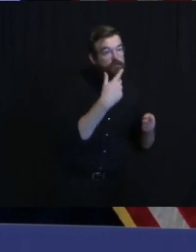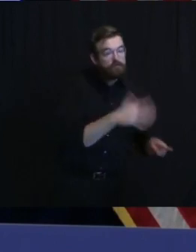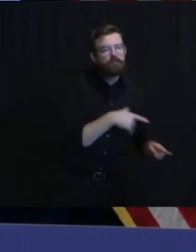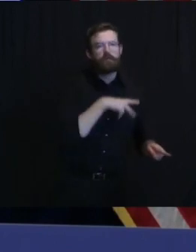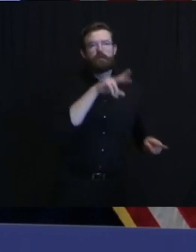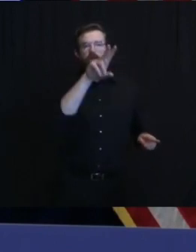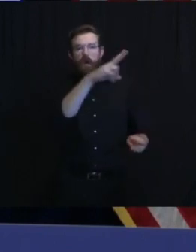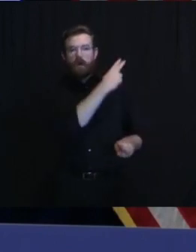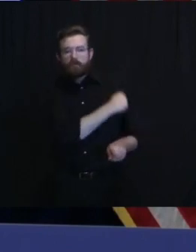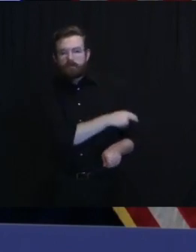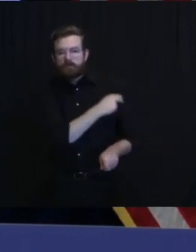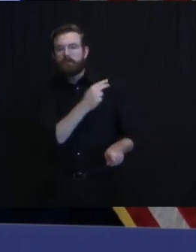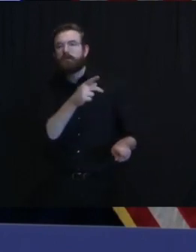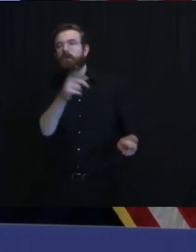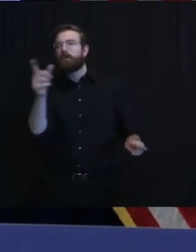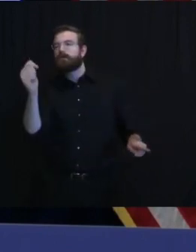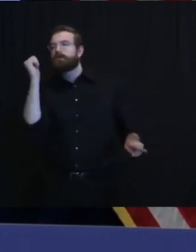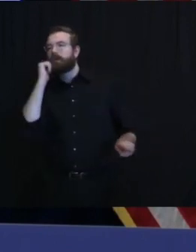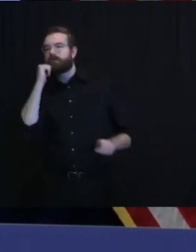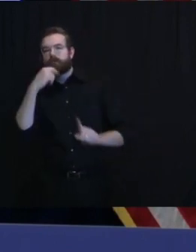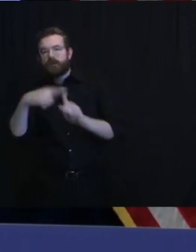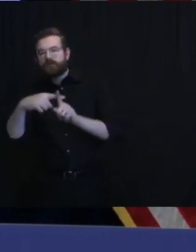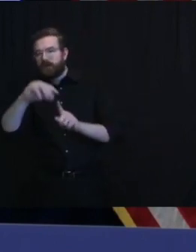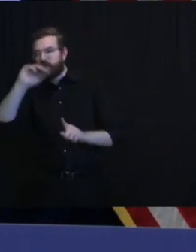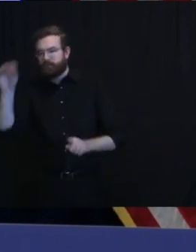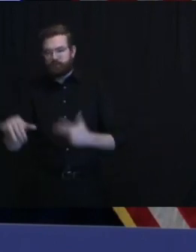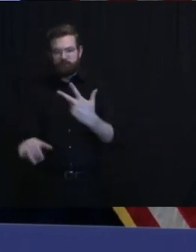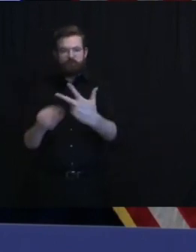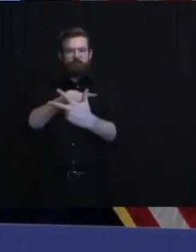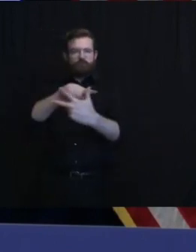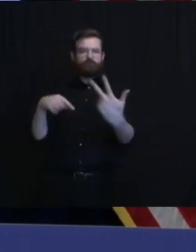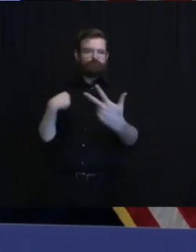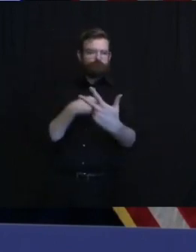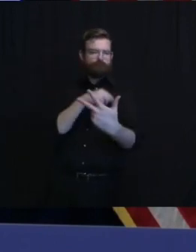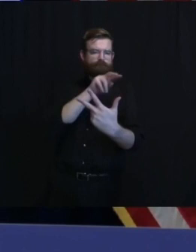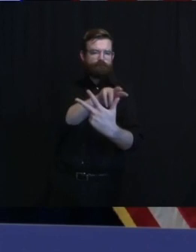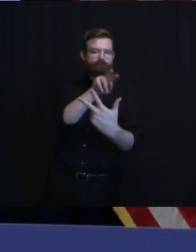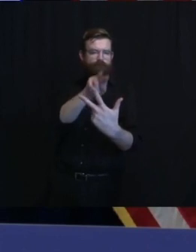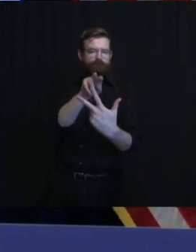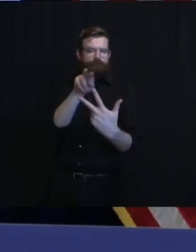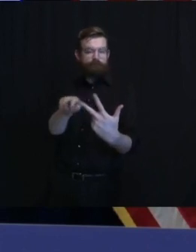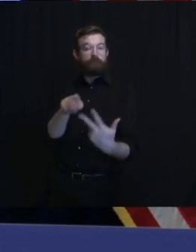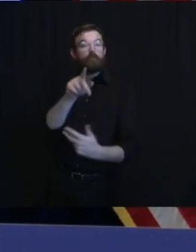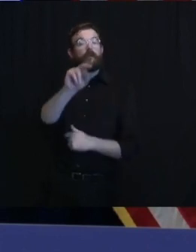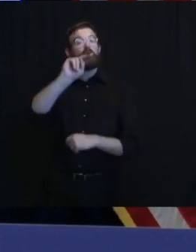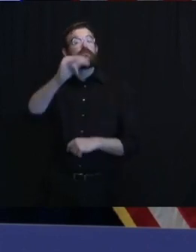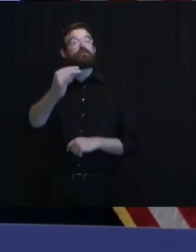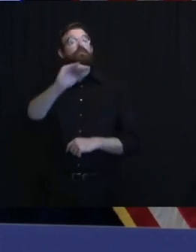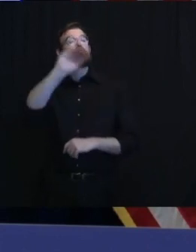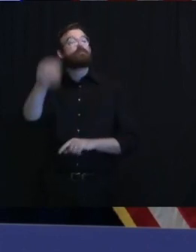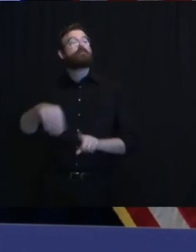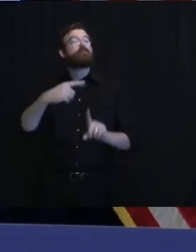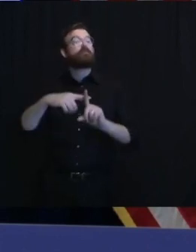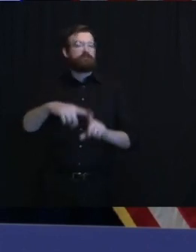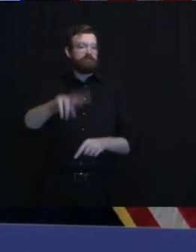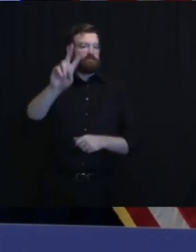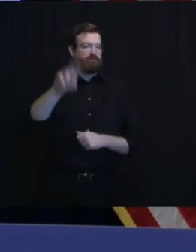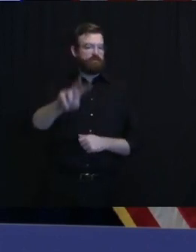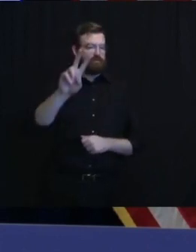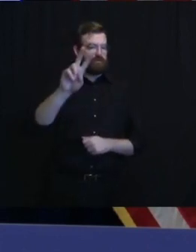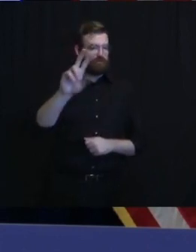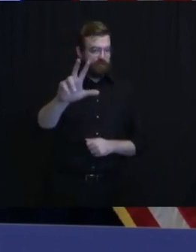state 1.78%, central 2.12%, southern part of the state